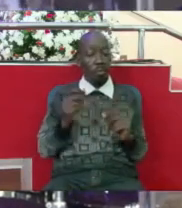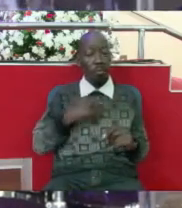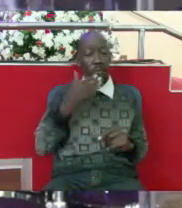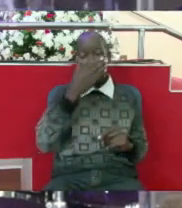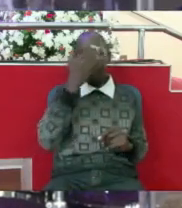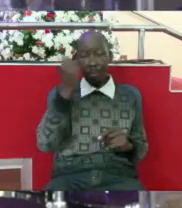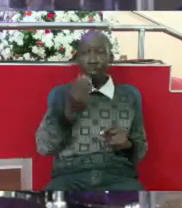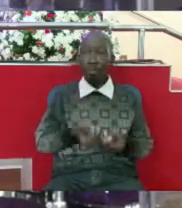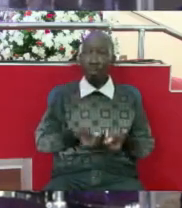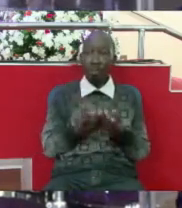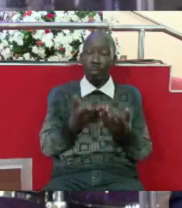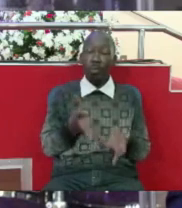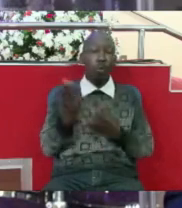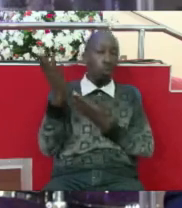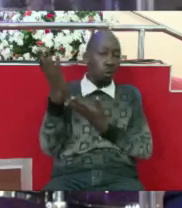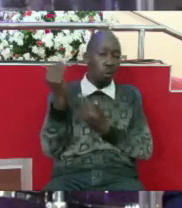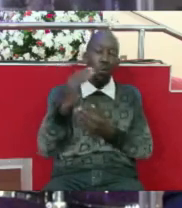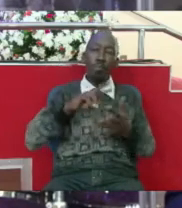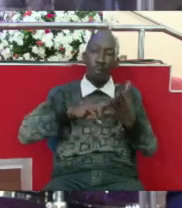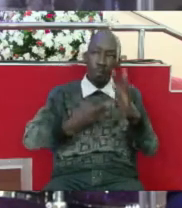right now. Hope is